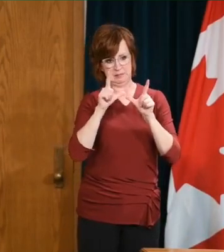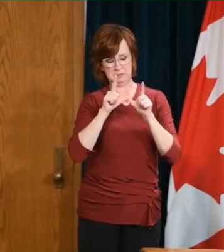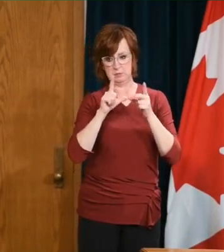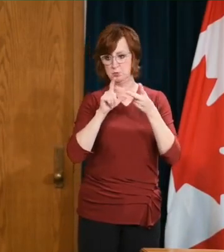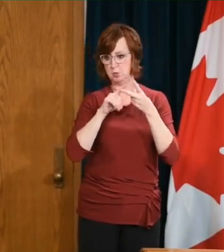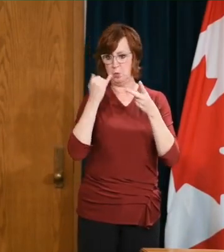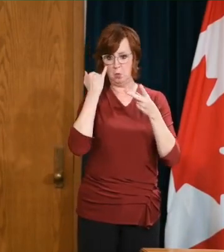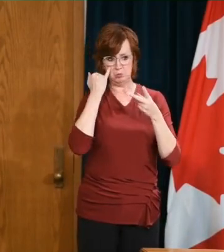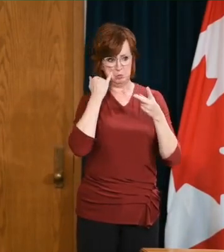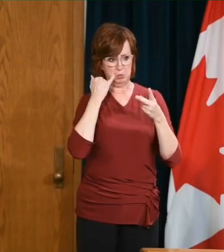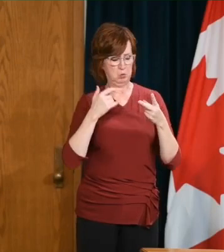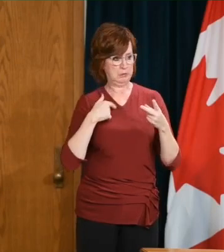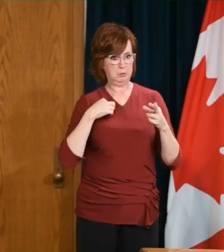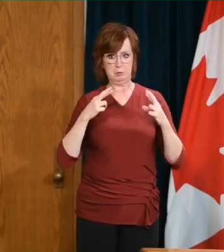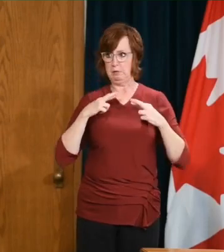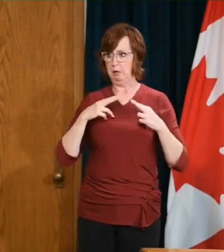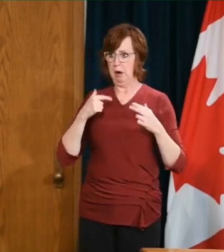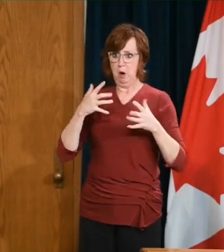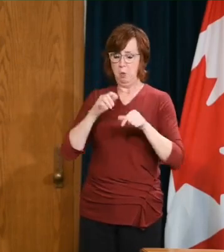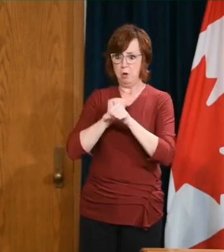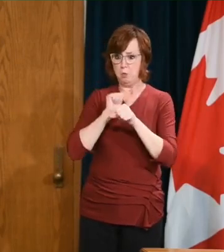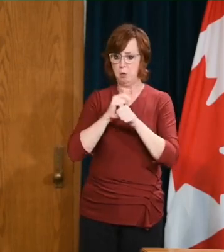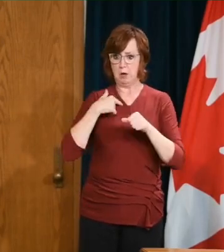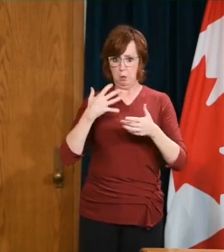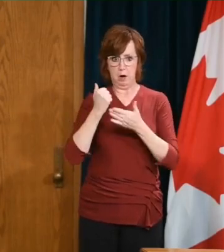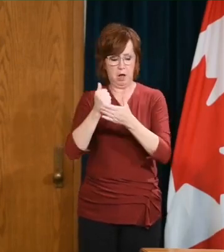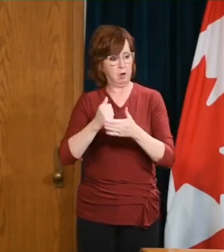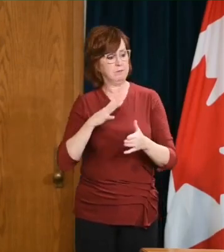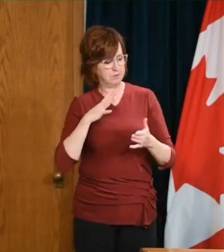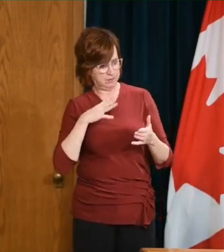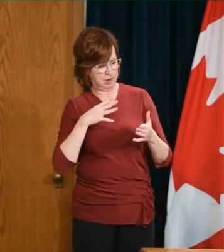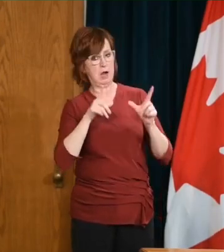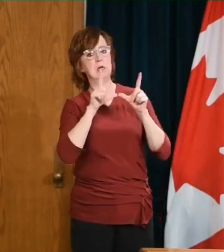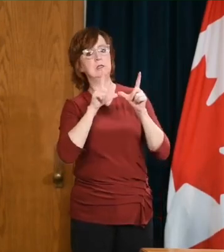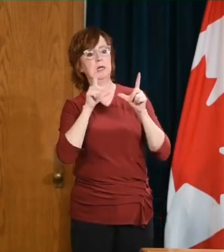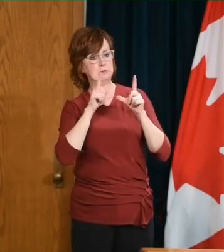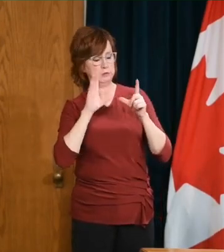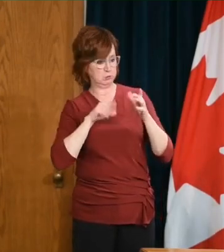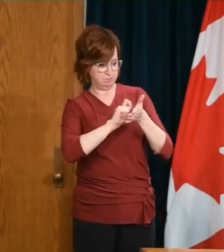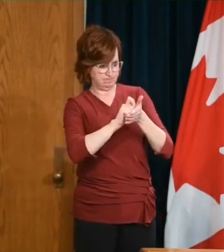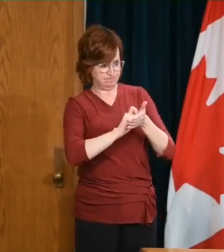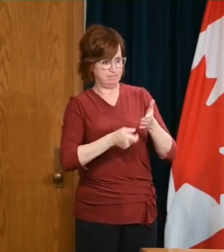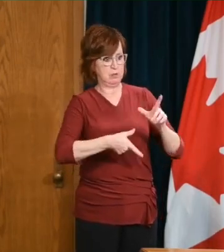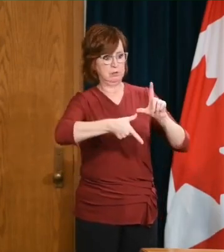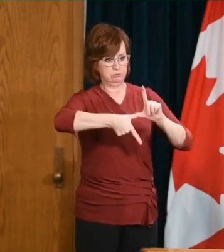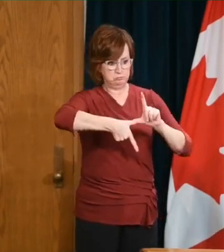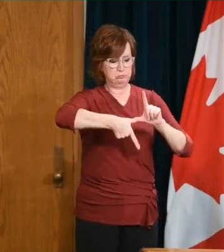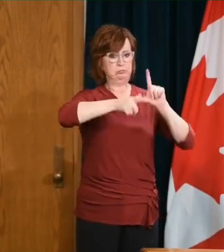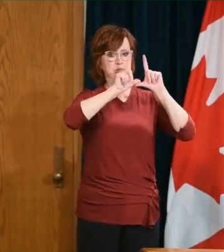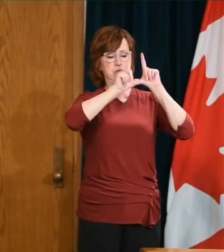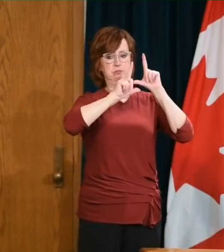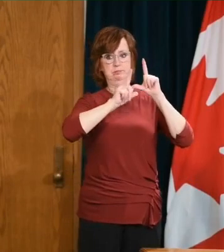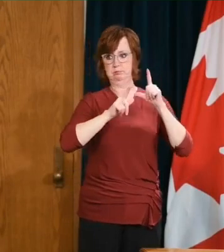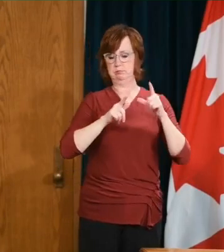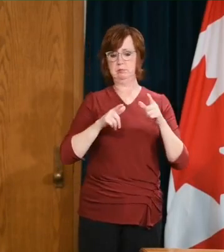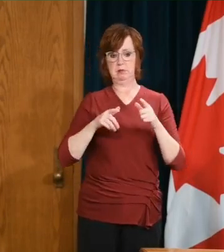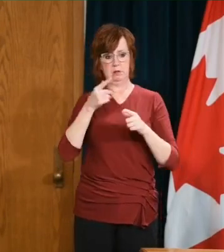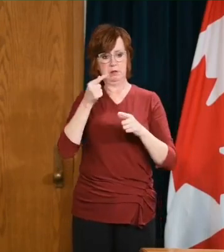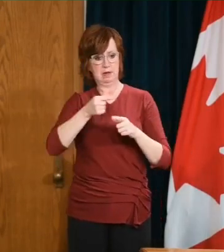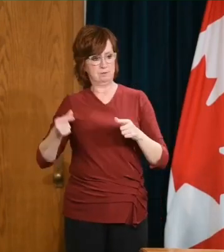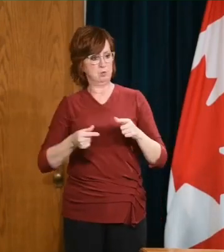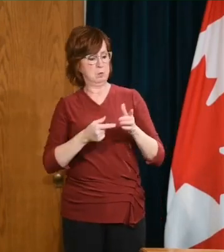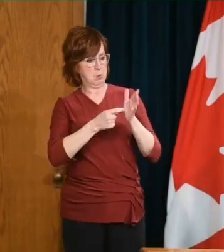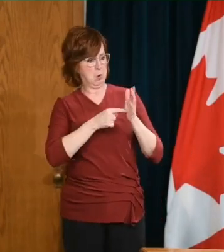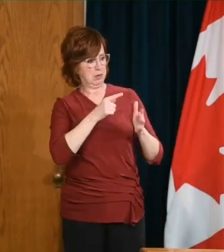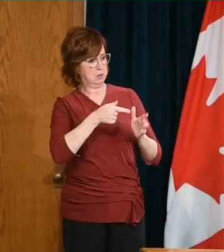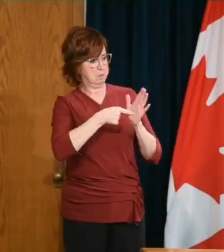where appropriate. And the government of Saskatchewan is covering the fees of these professionals, which can cost several $100s per member per year, depending